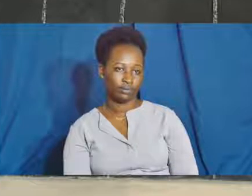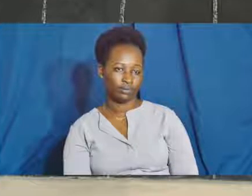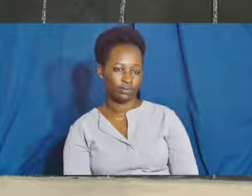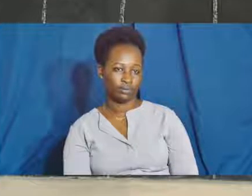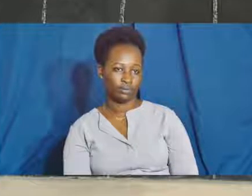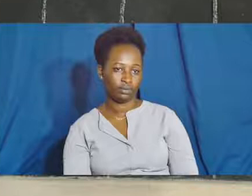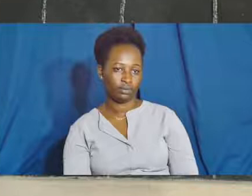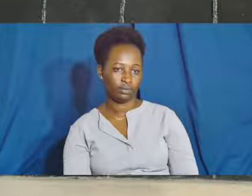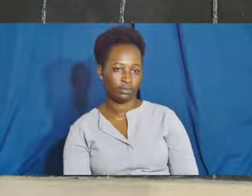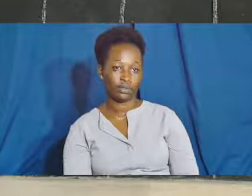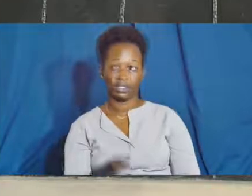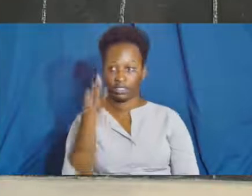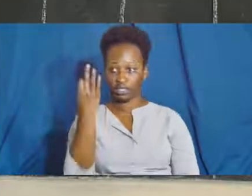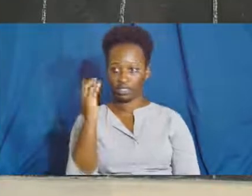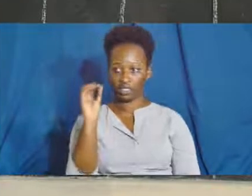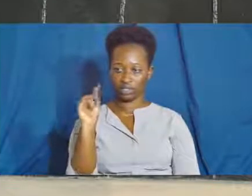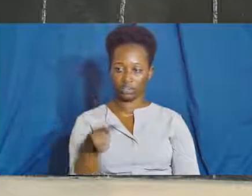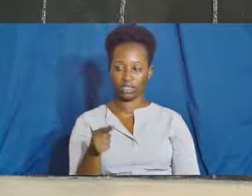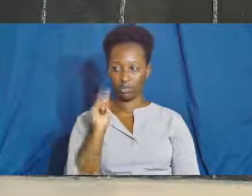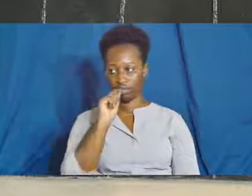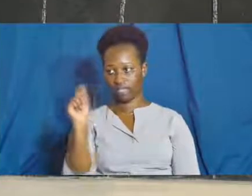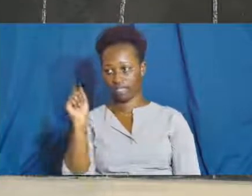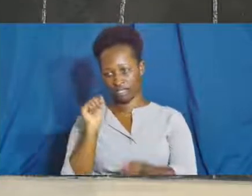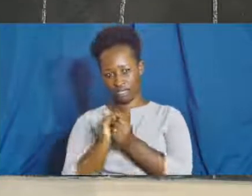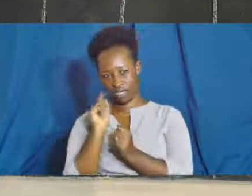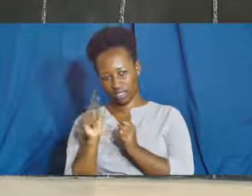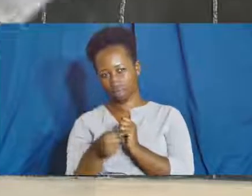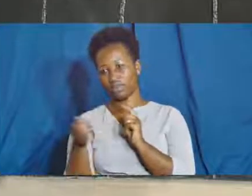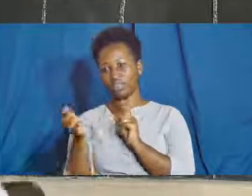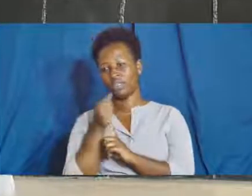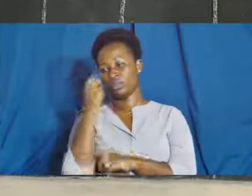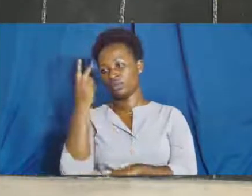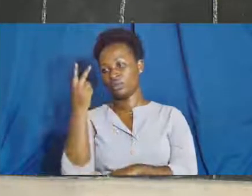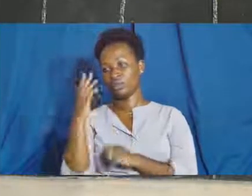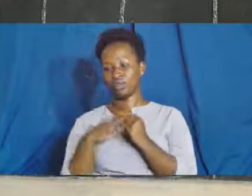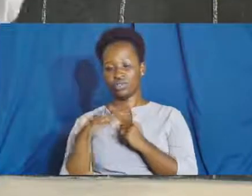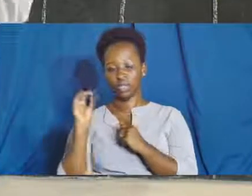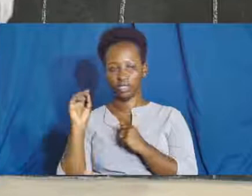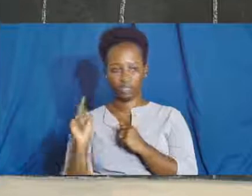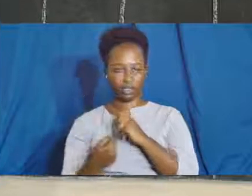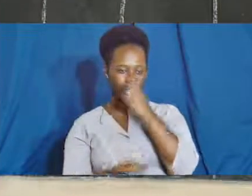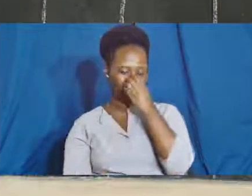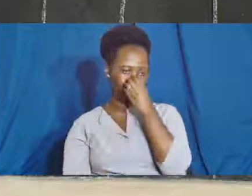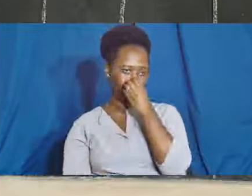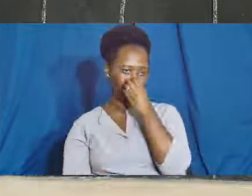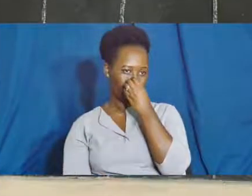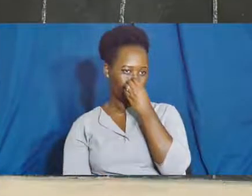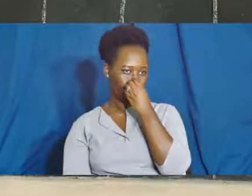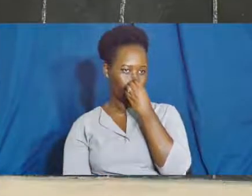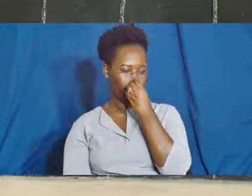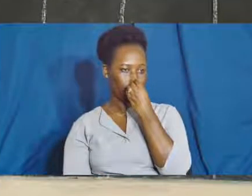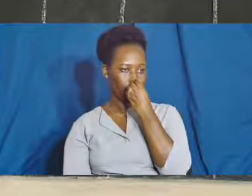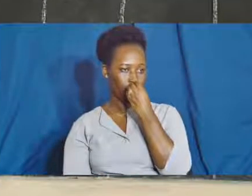3,000 minus 10,000. You get 290. That is our net sales. So net